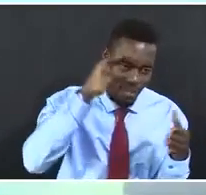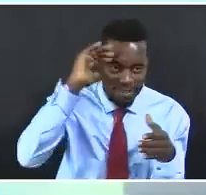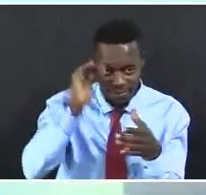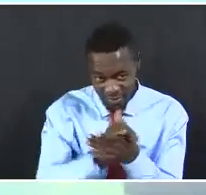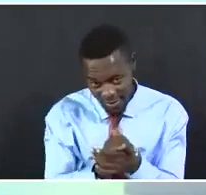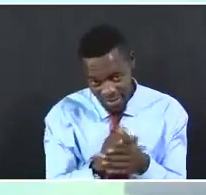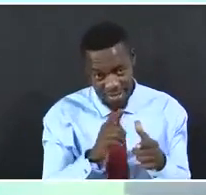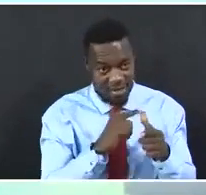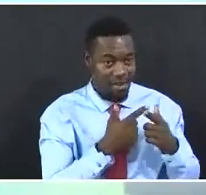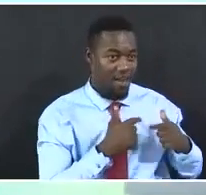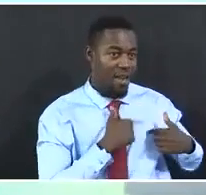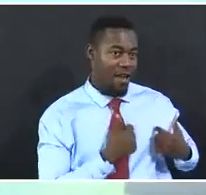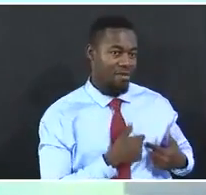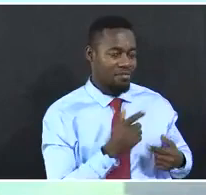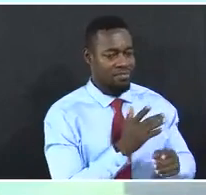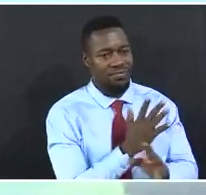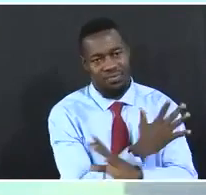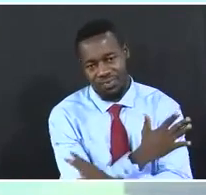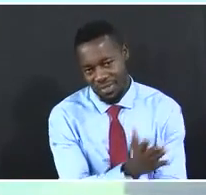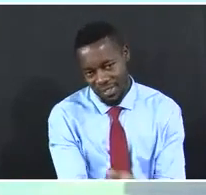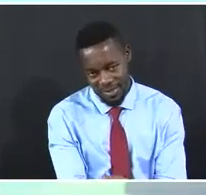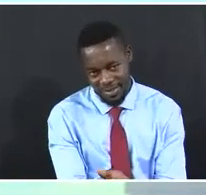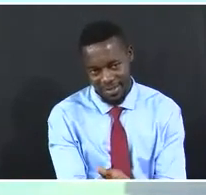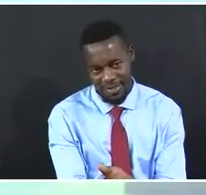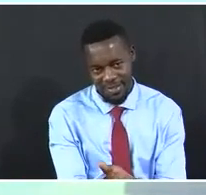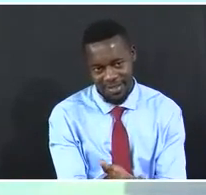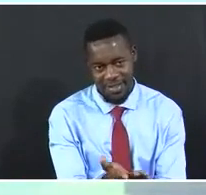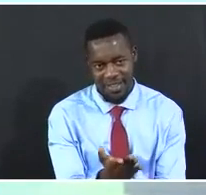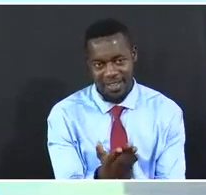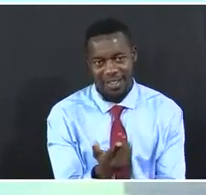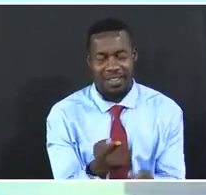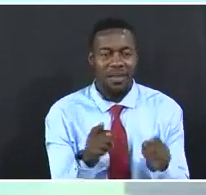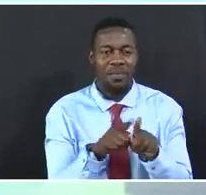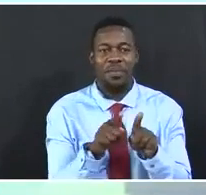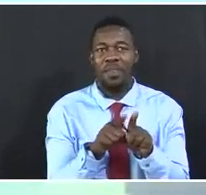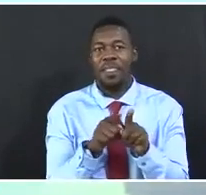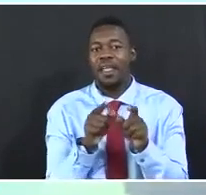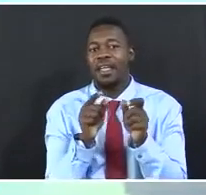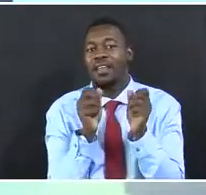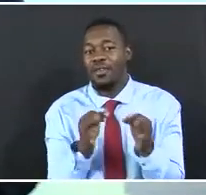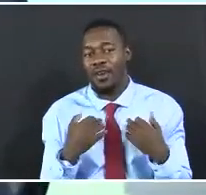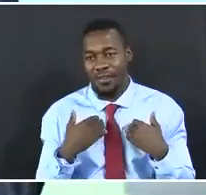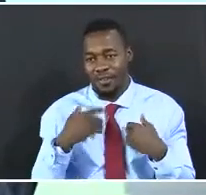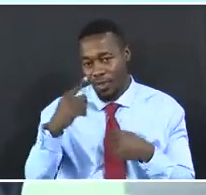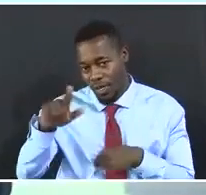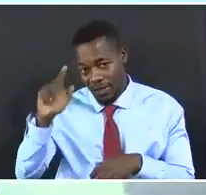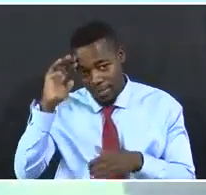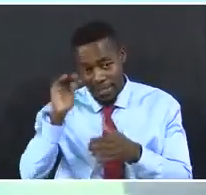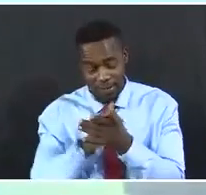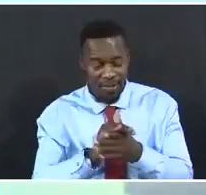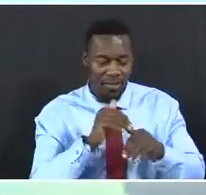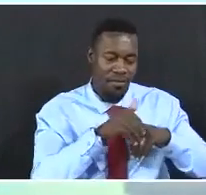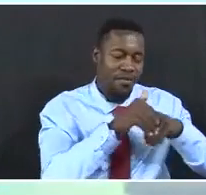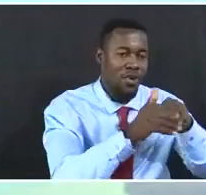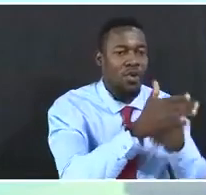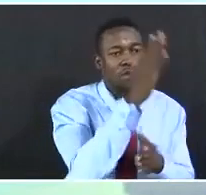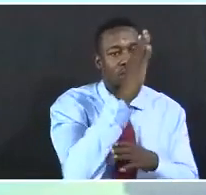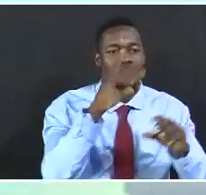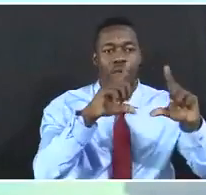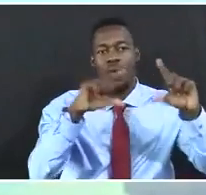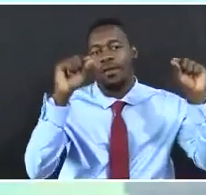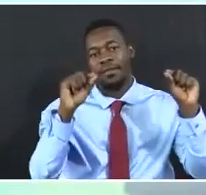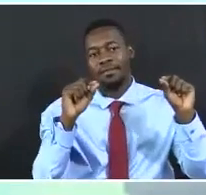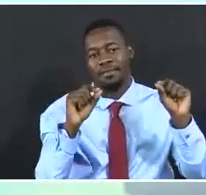When our heart is right and pure, we can obey God's word and apply it in our life.